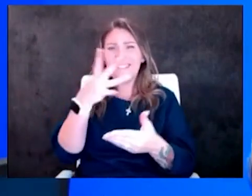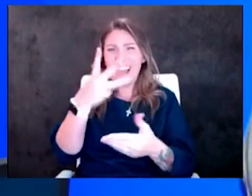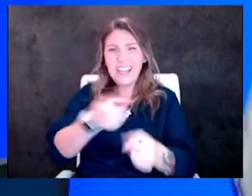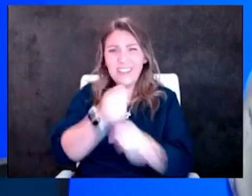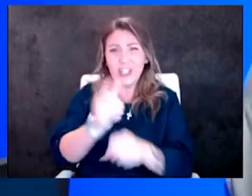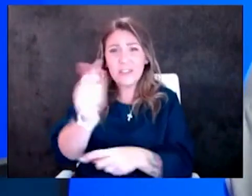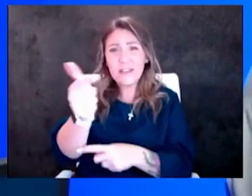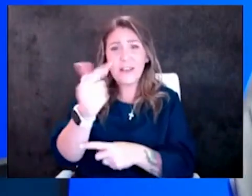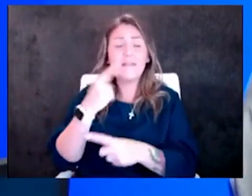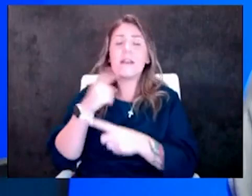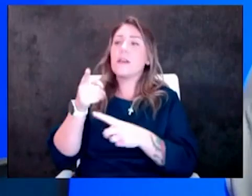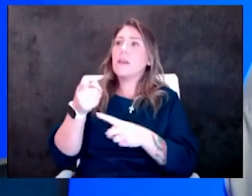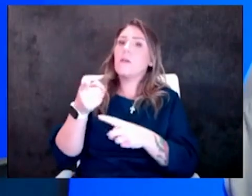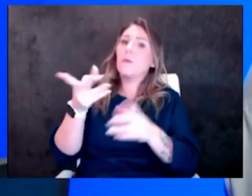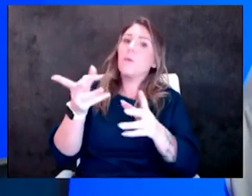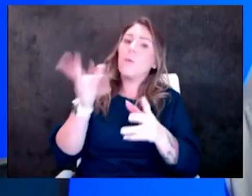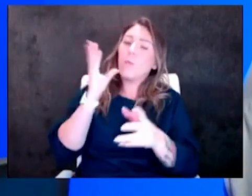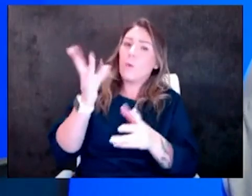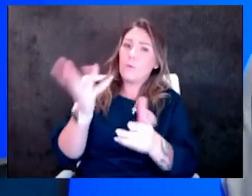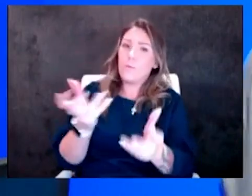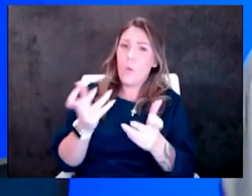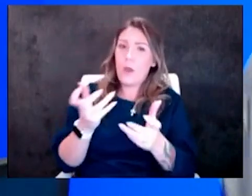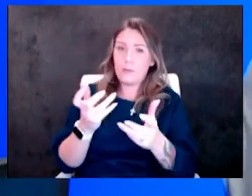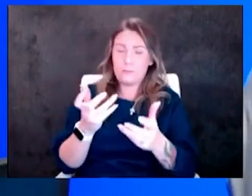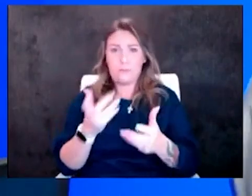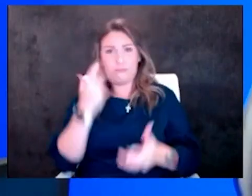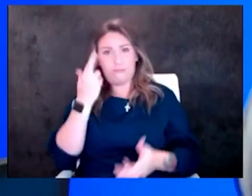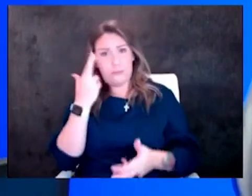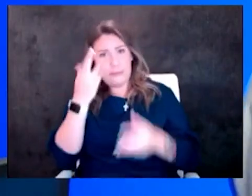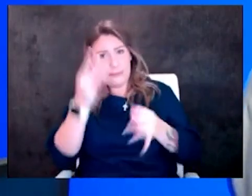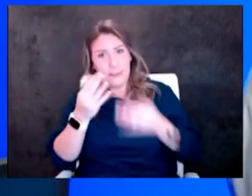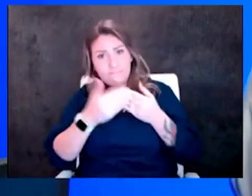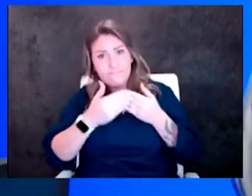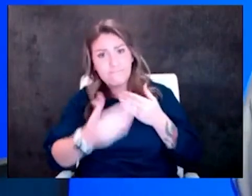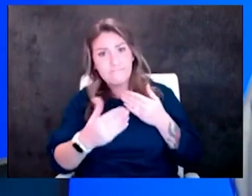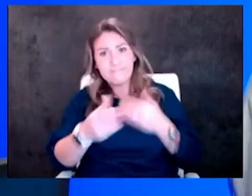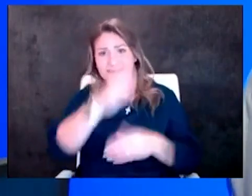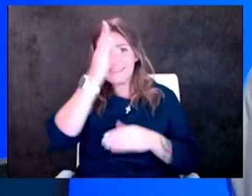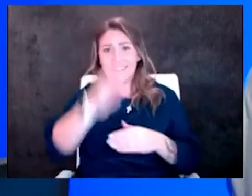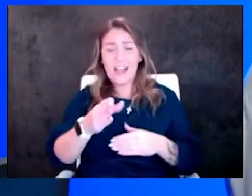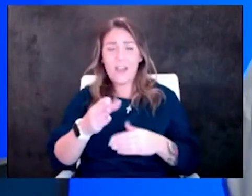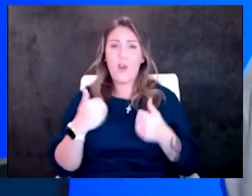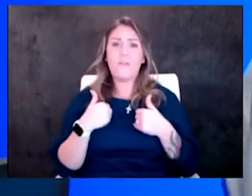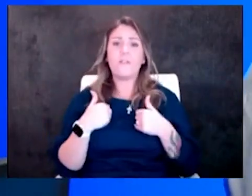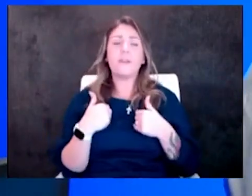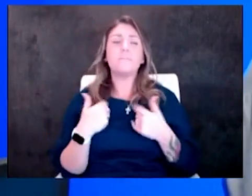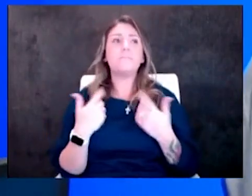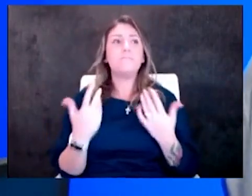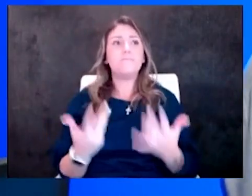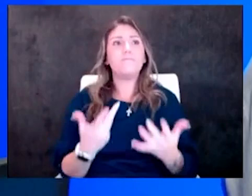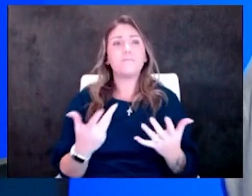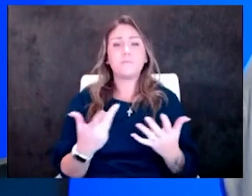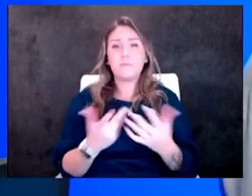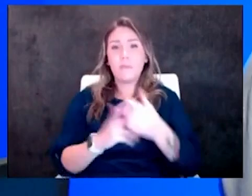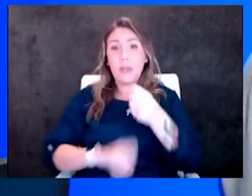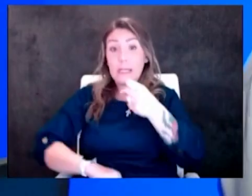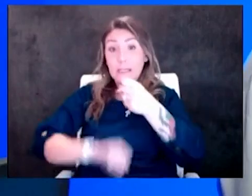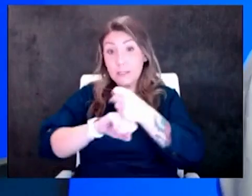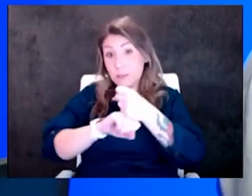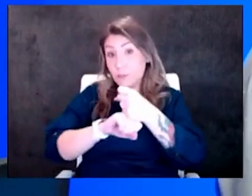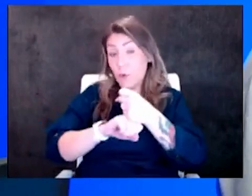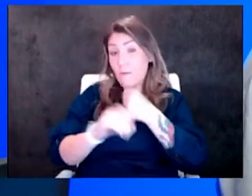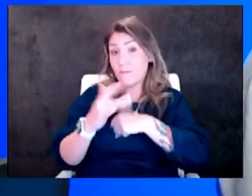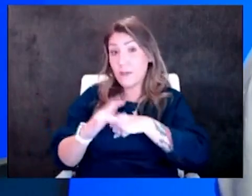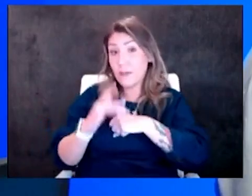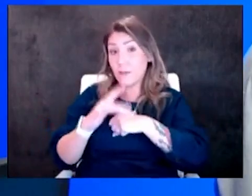at that moment. And the reason we decided to go forth was we were never going to have the support available to make the